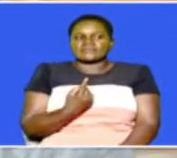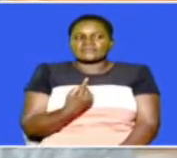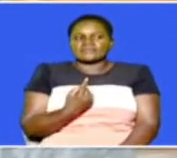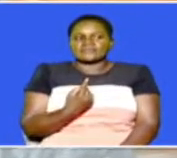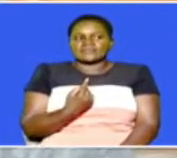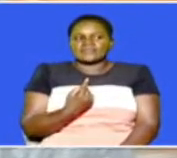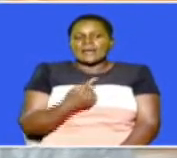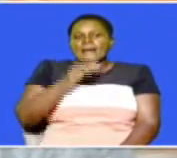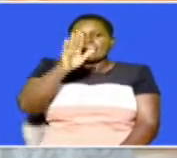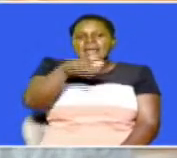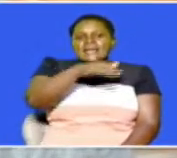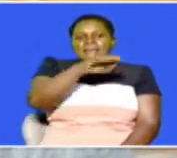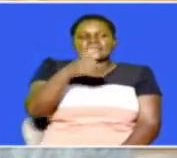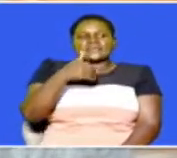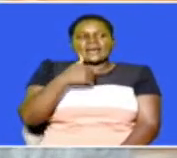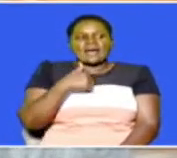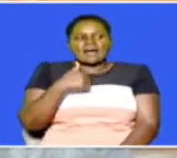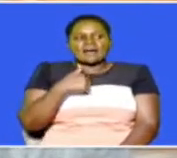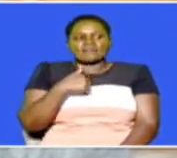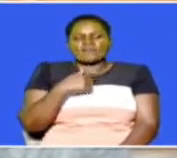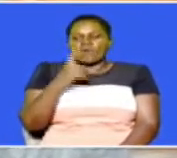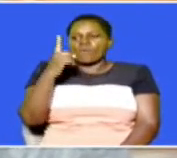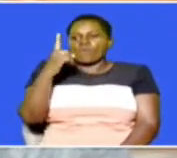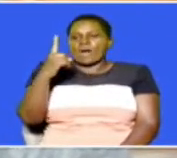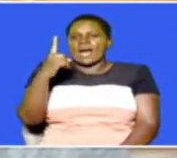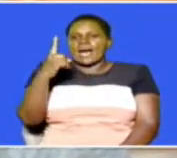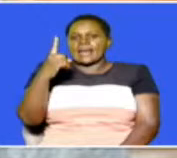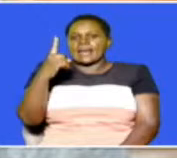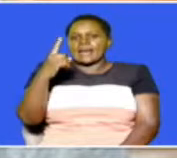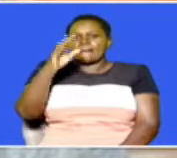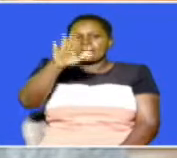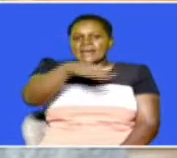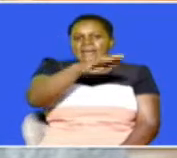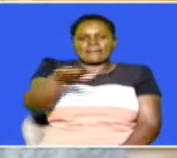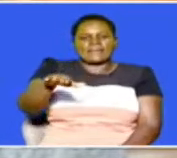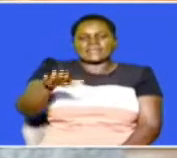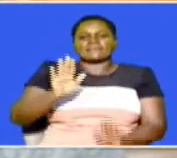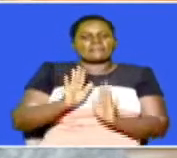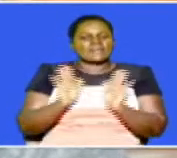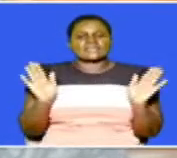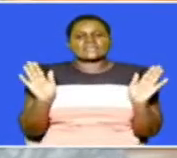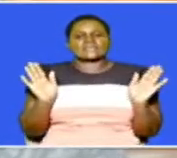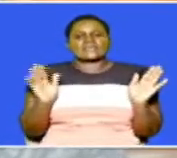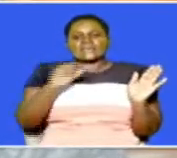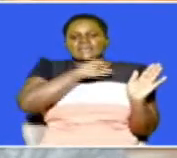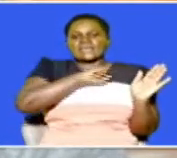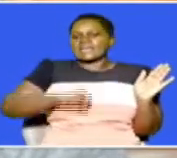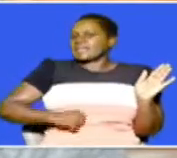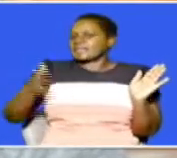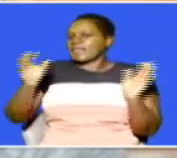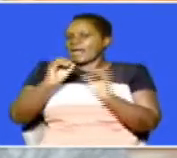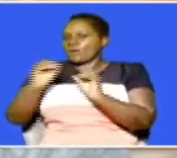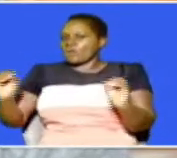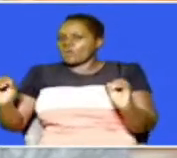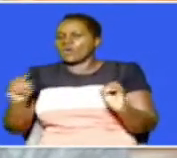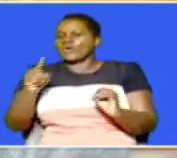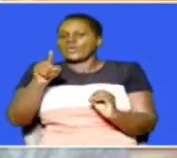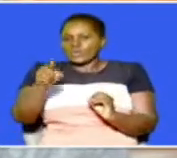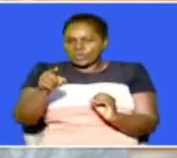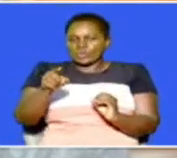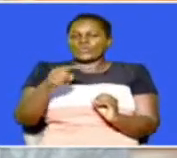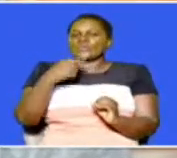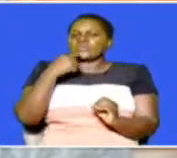unicameral parliament. You know, we had just one house, the National Assembly. And as you are